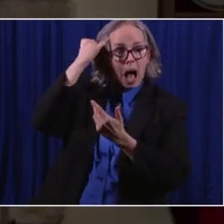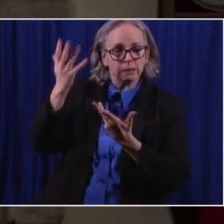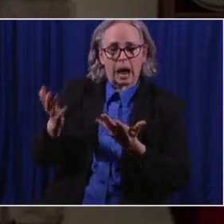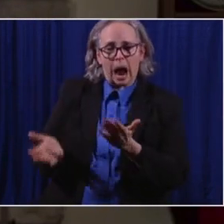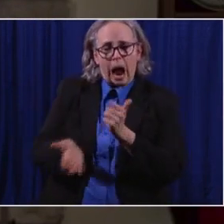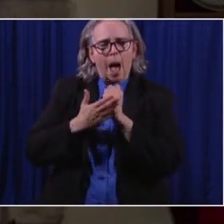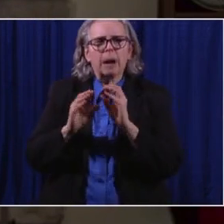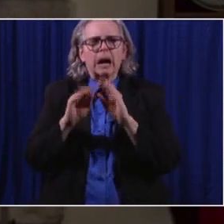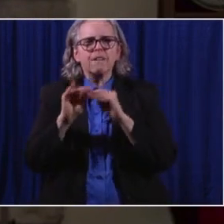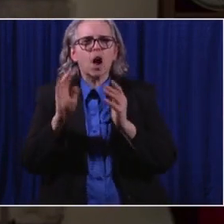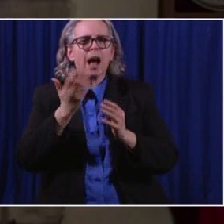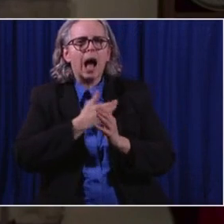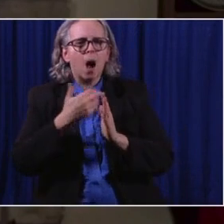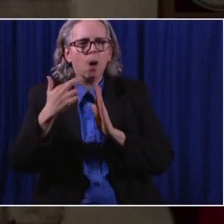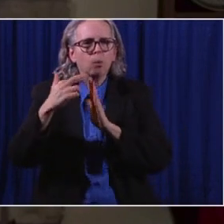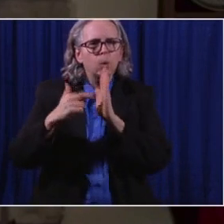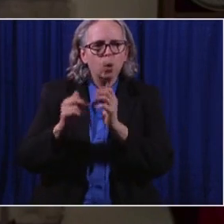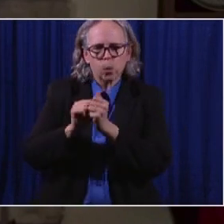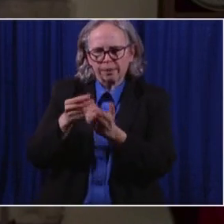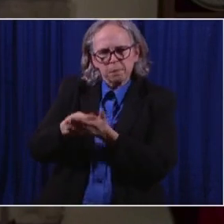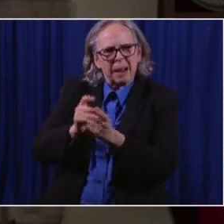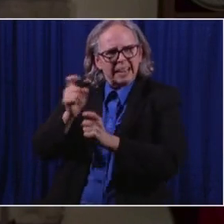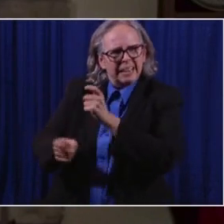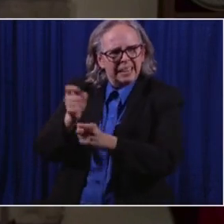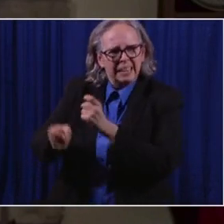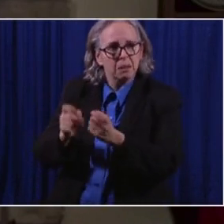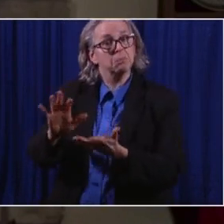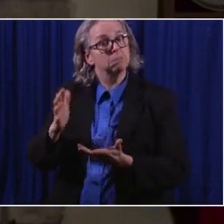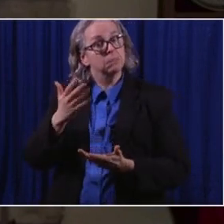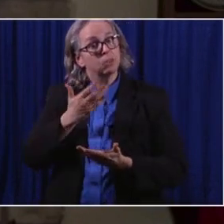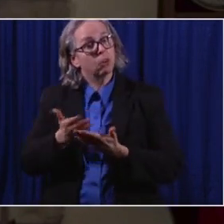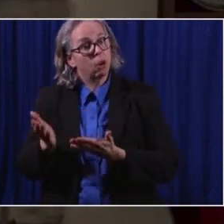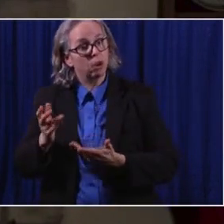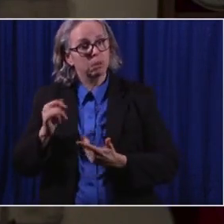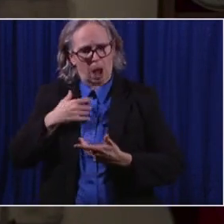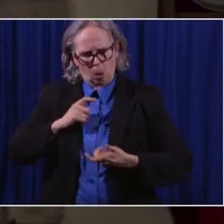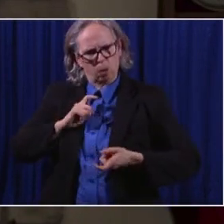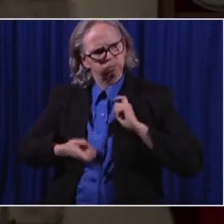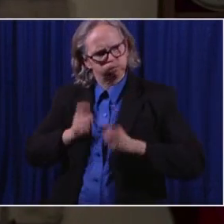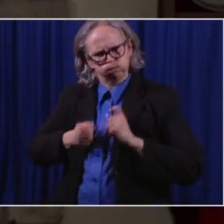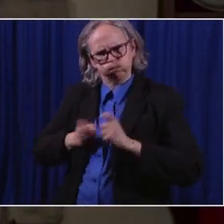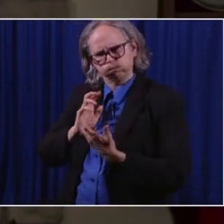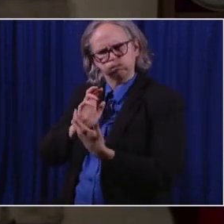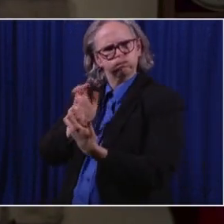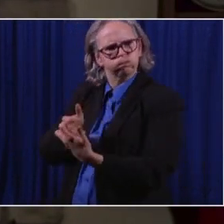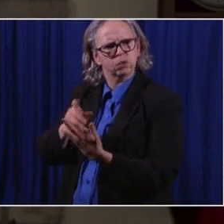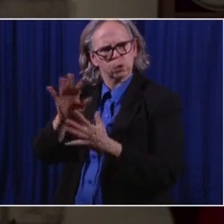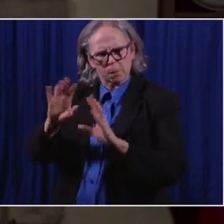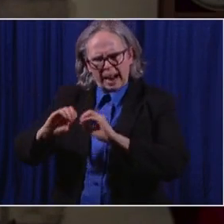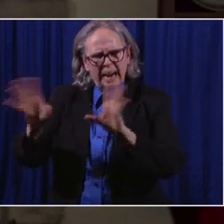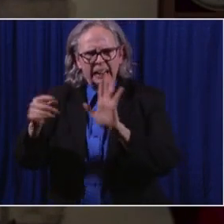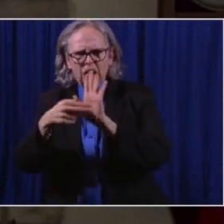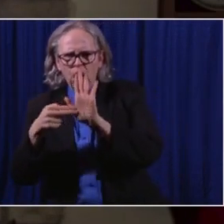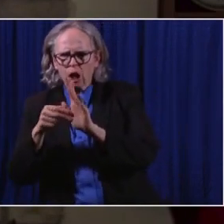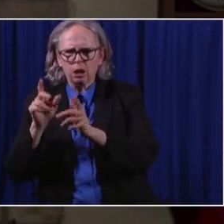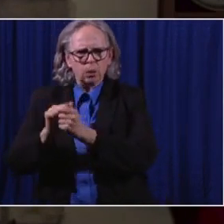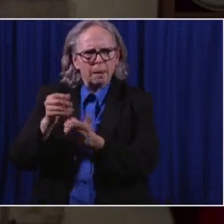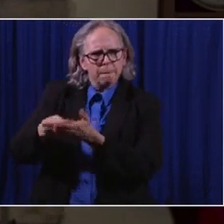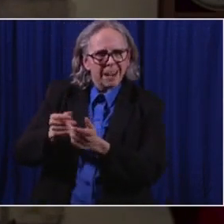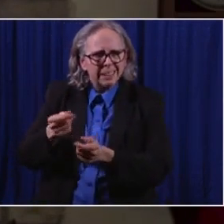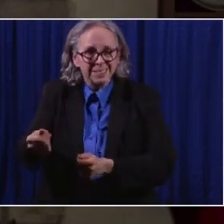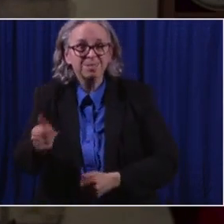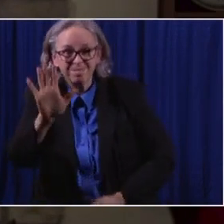that is a good thing, and we should do that. Next question is from John Bedell at